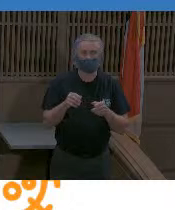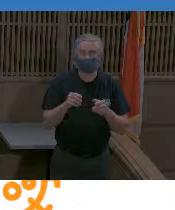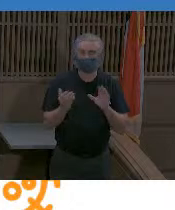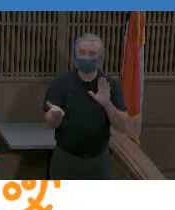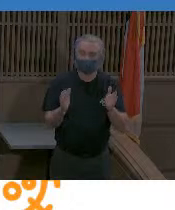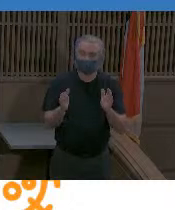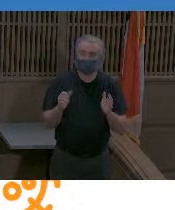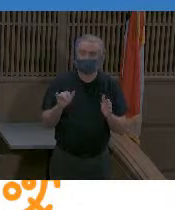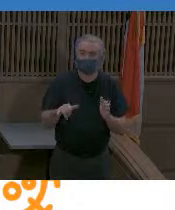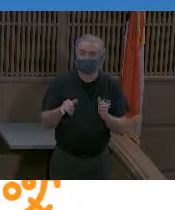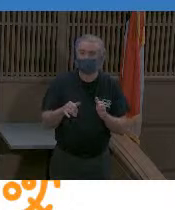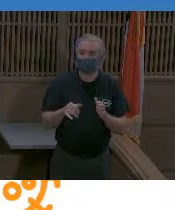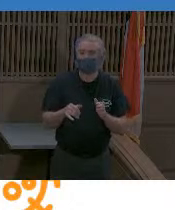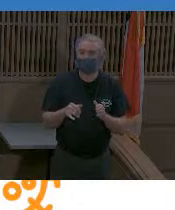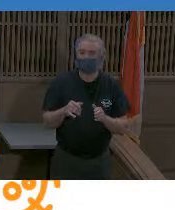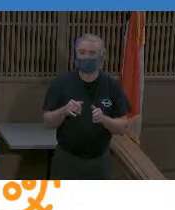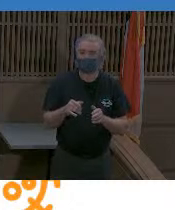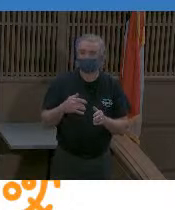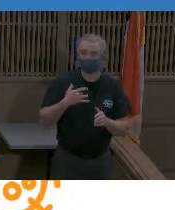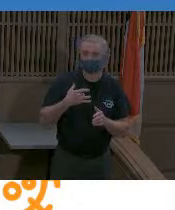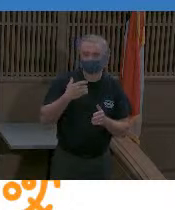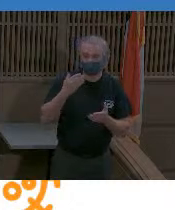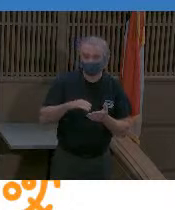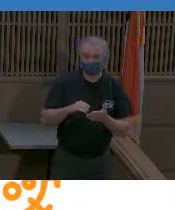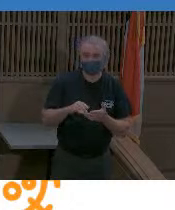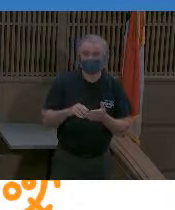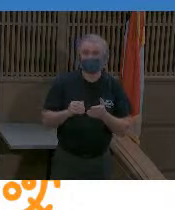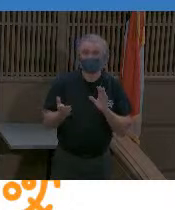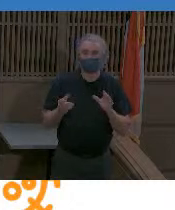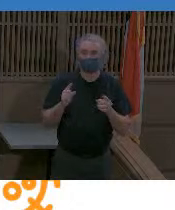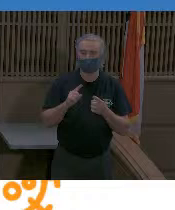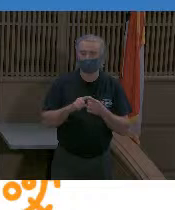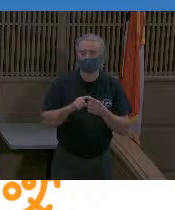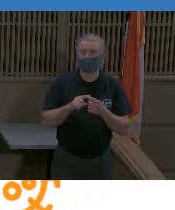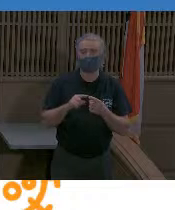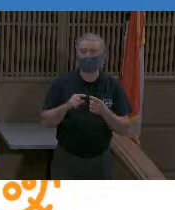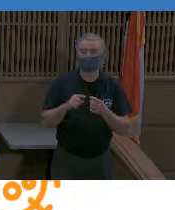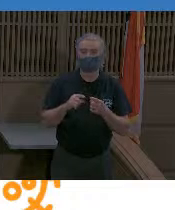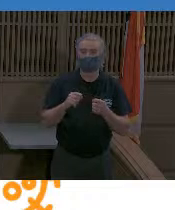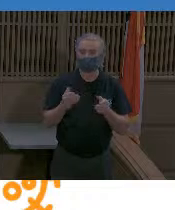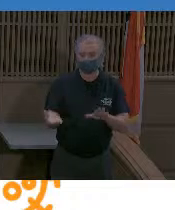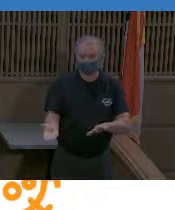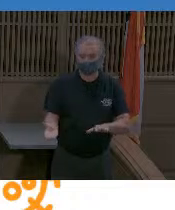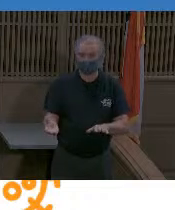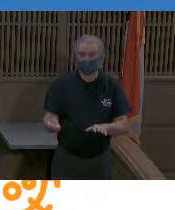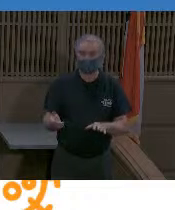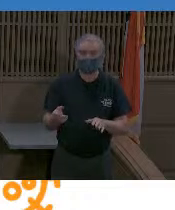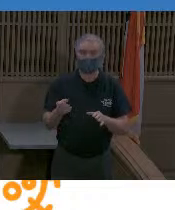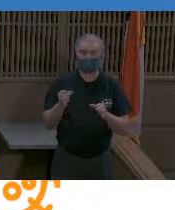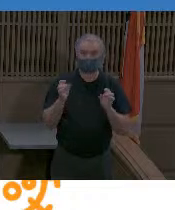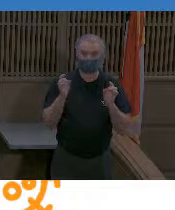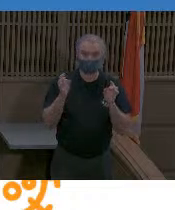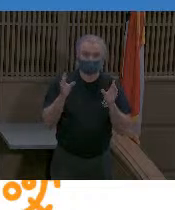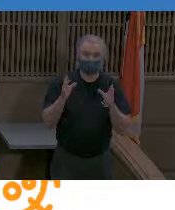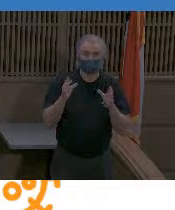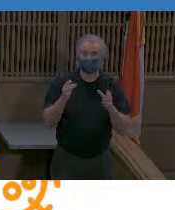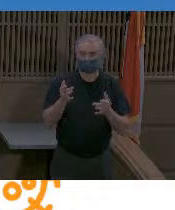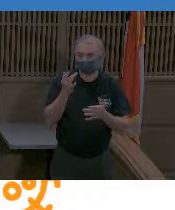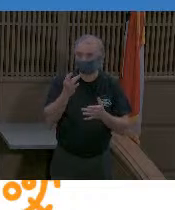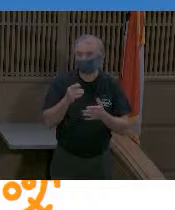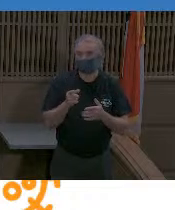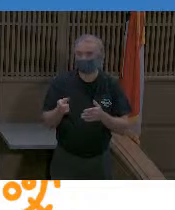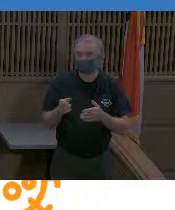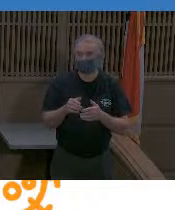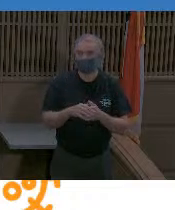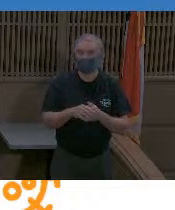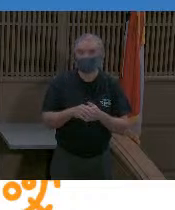side effects versus the potential risk of severe illness or death. And that doesn't